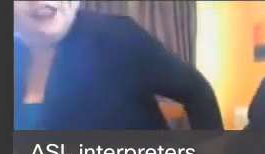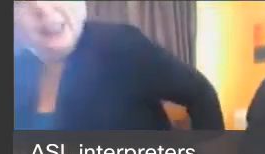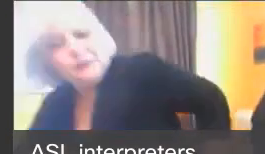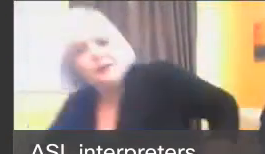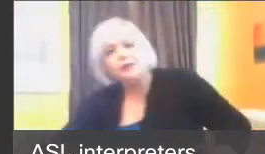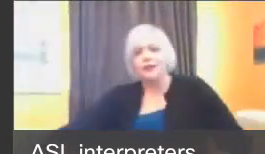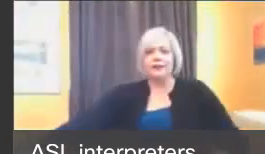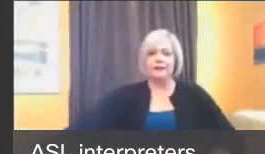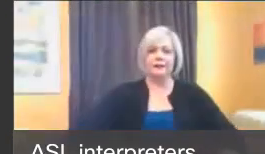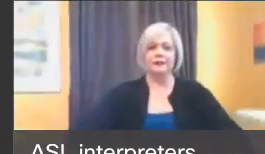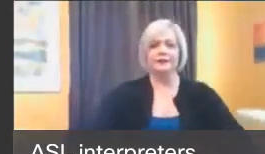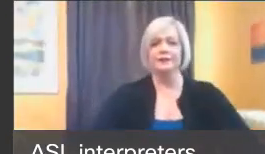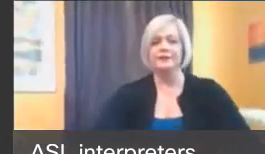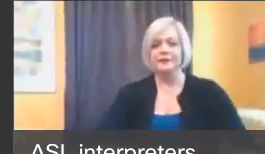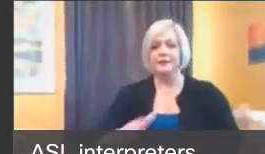go ahead.